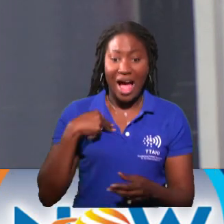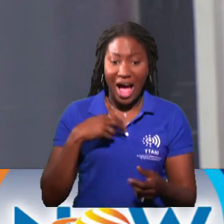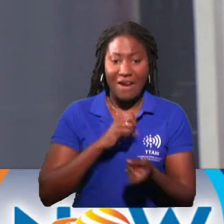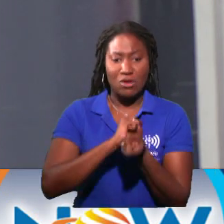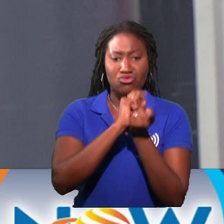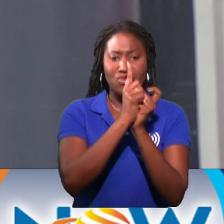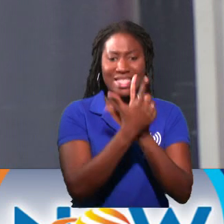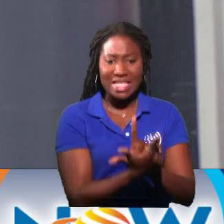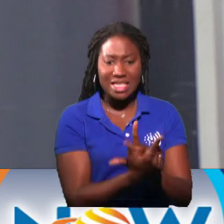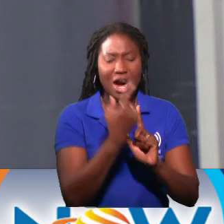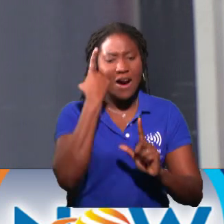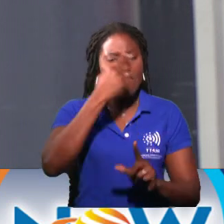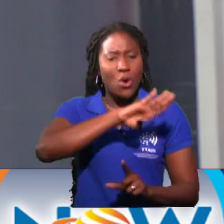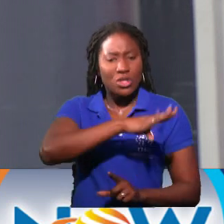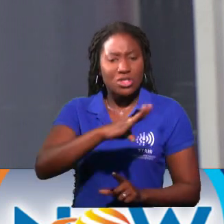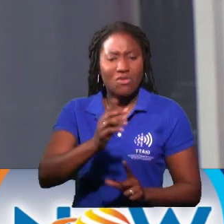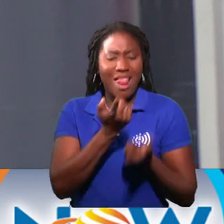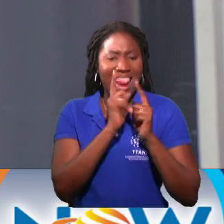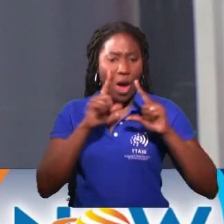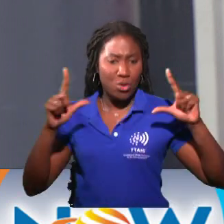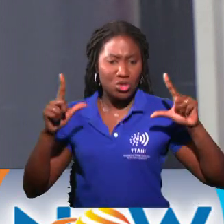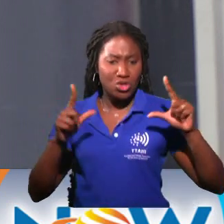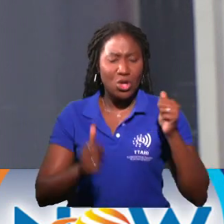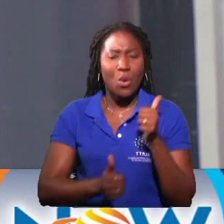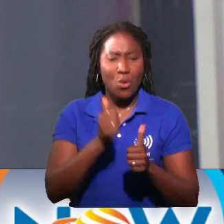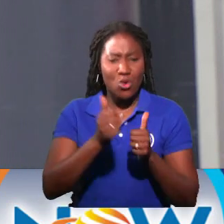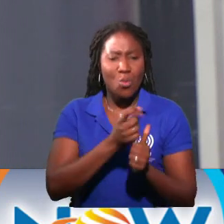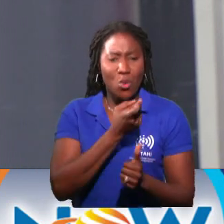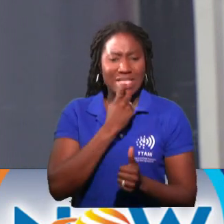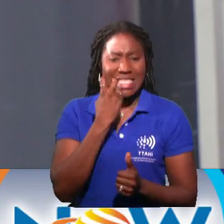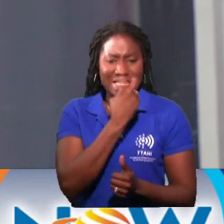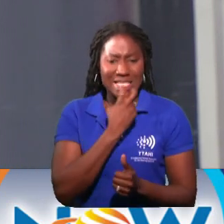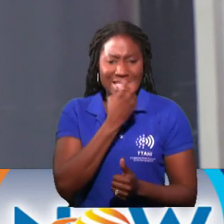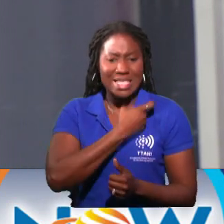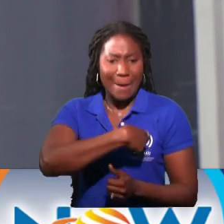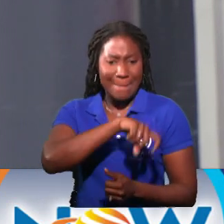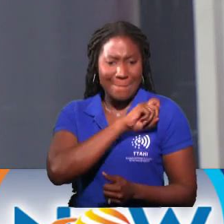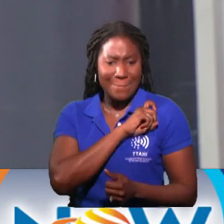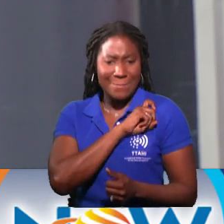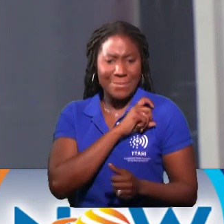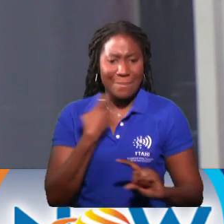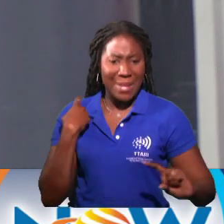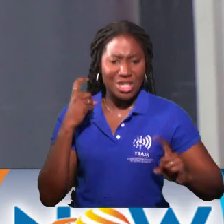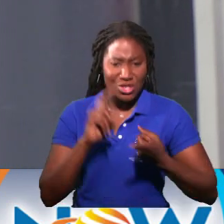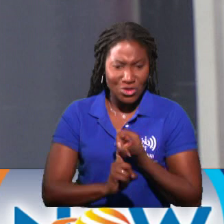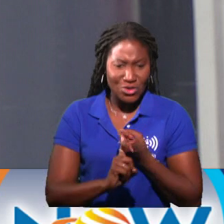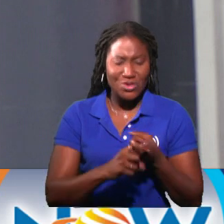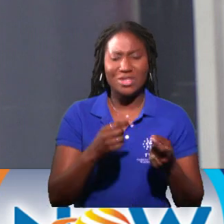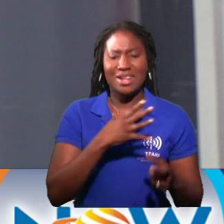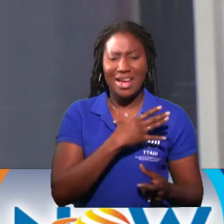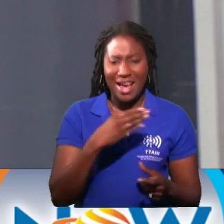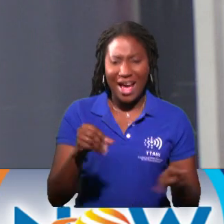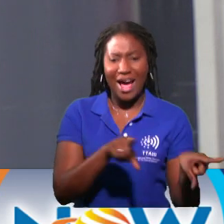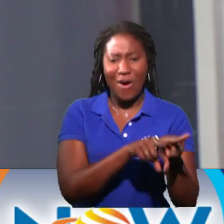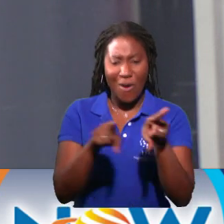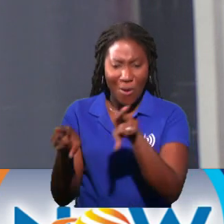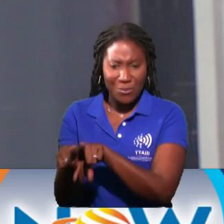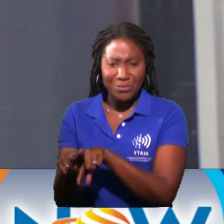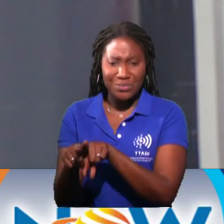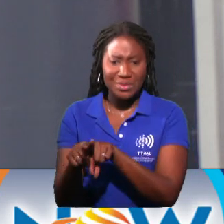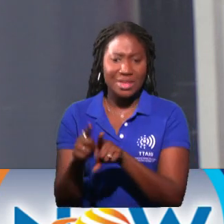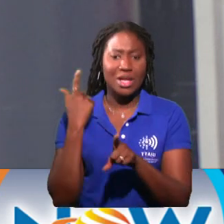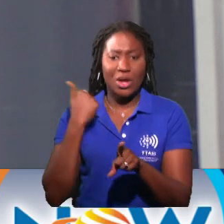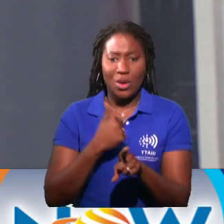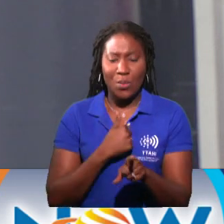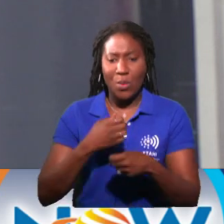translators for different languages for children's event, mostly Spanish, because we'll engage that community as well. And we're also